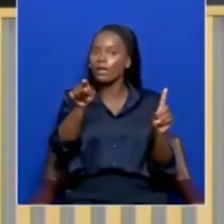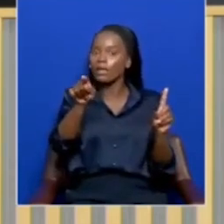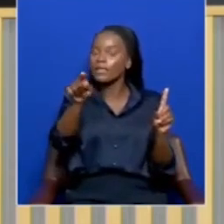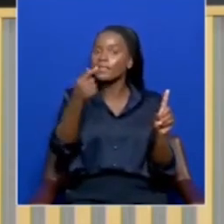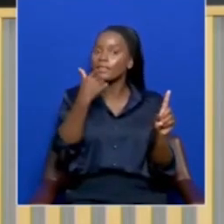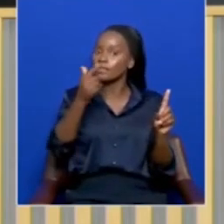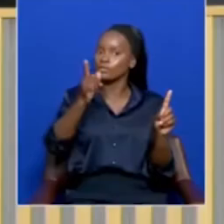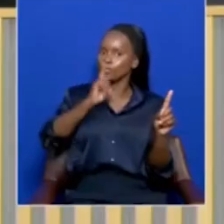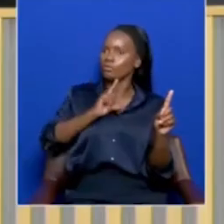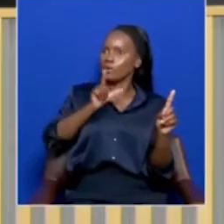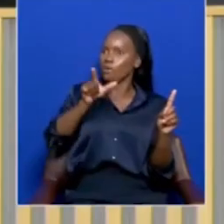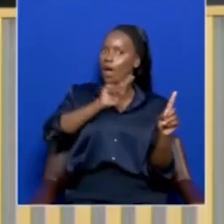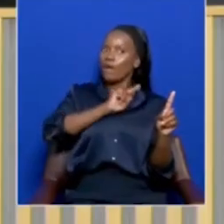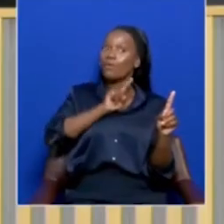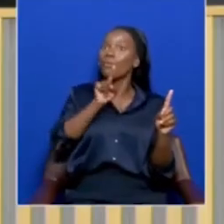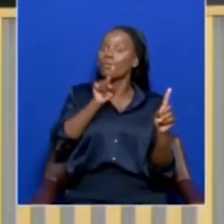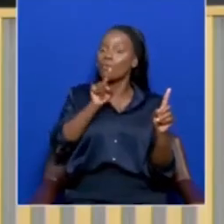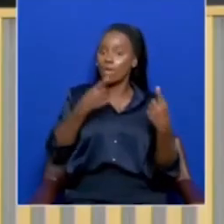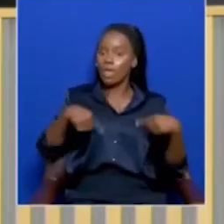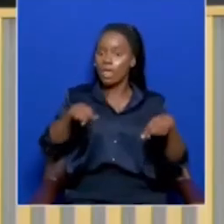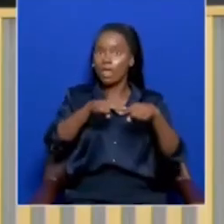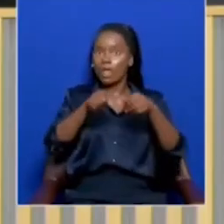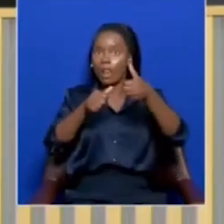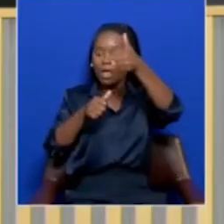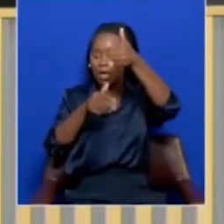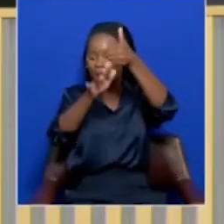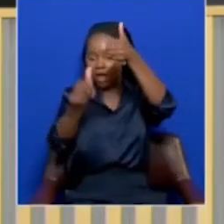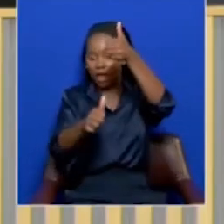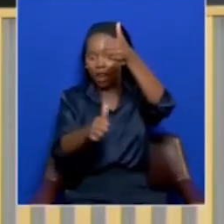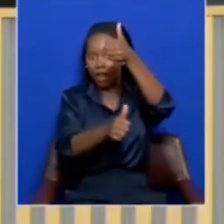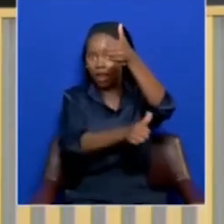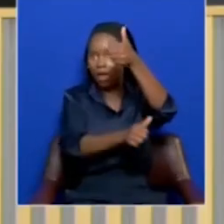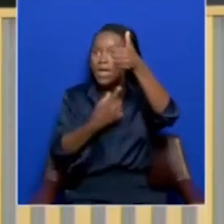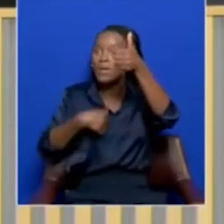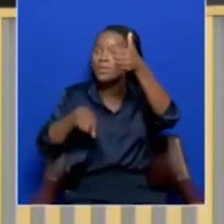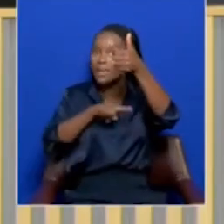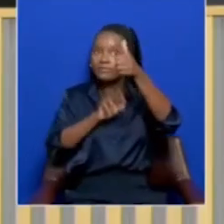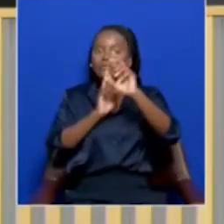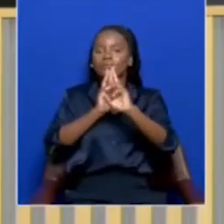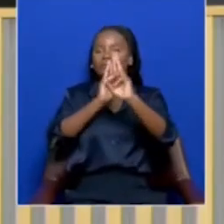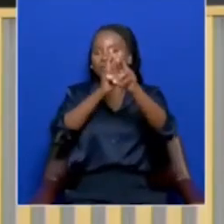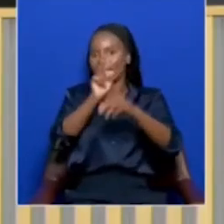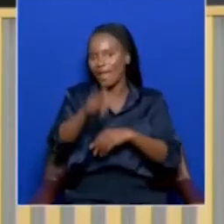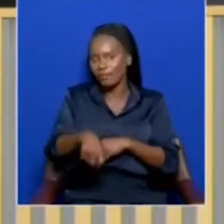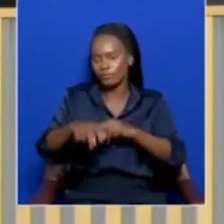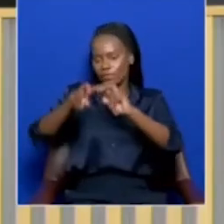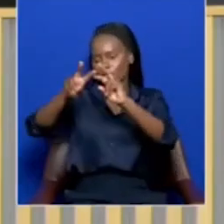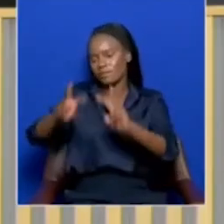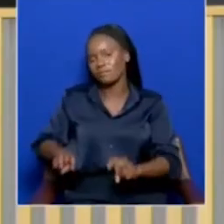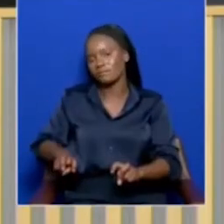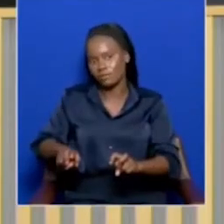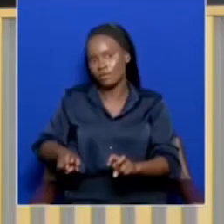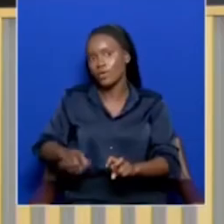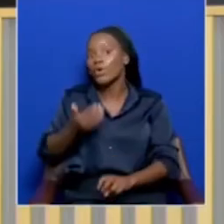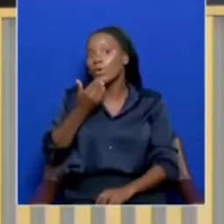the provincial head. So he said that this matter needs to be investigated by the national